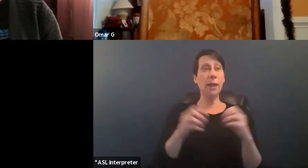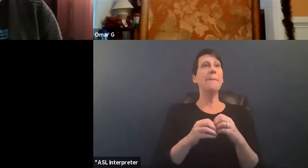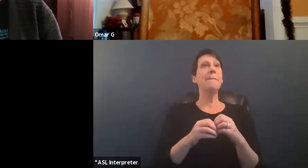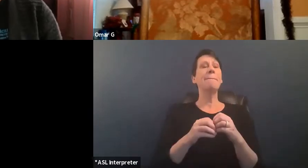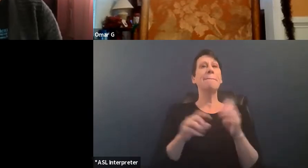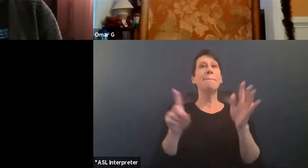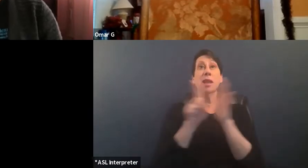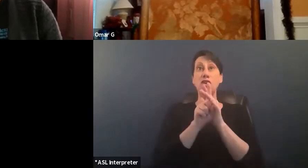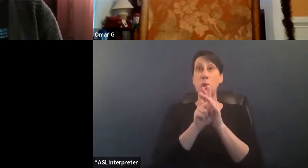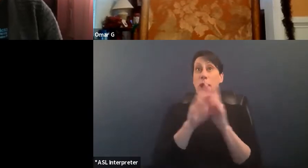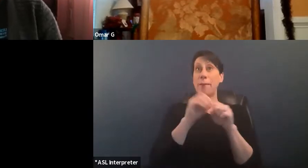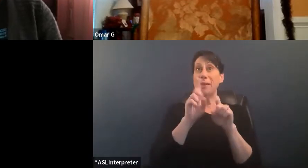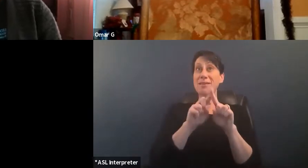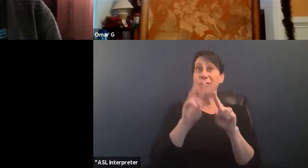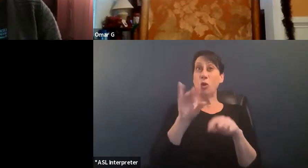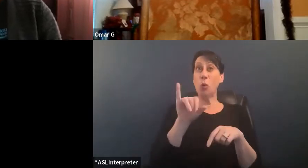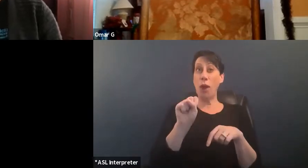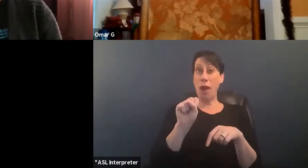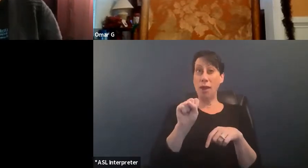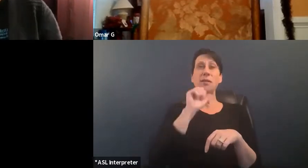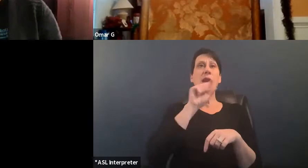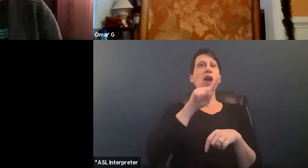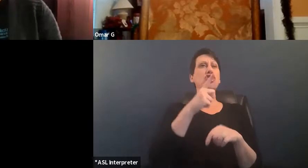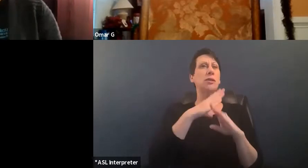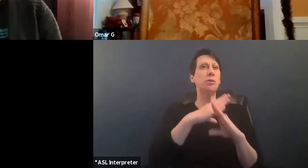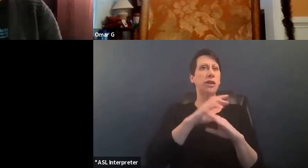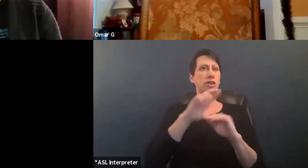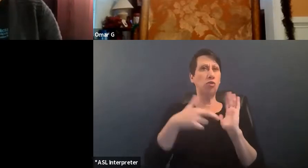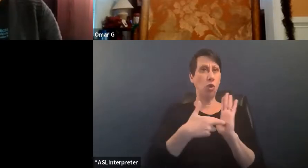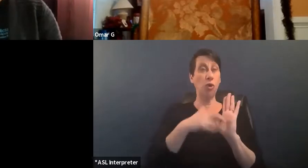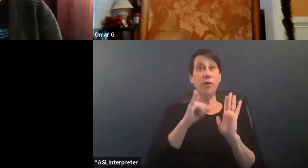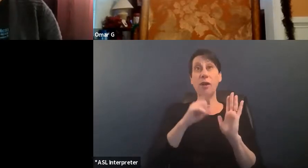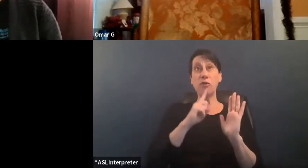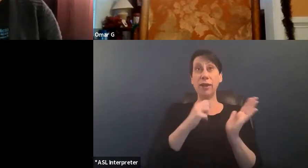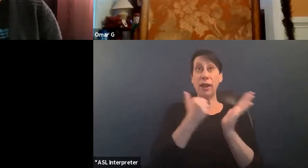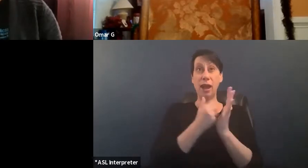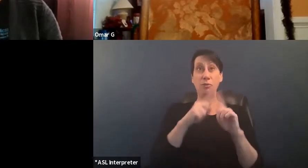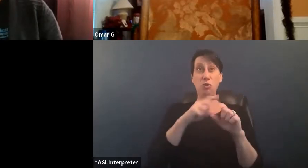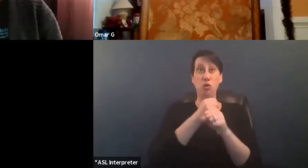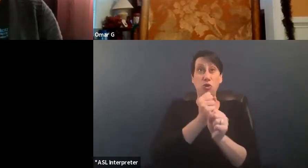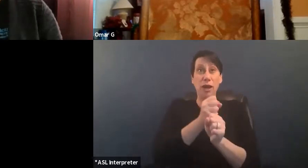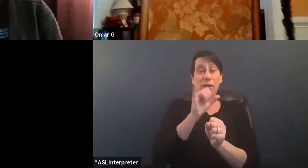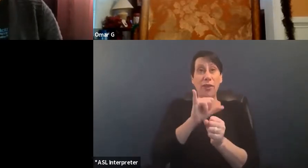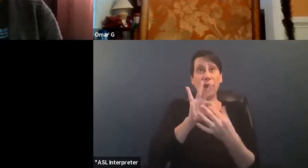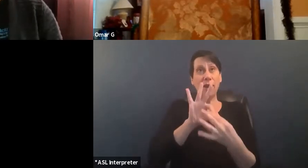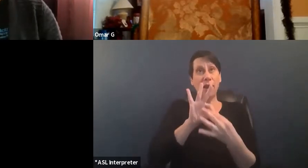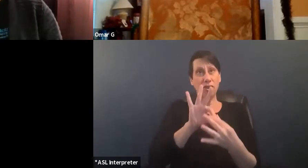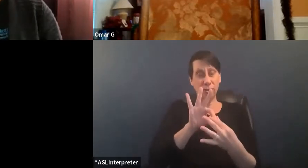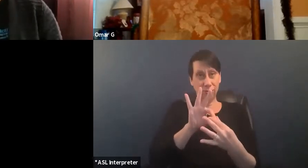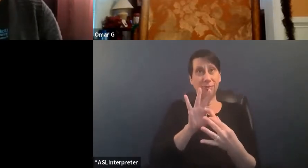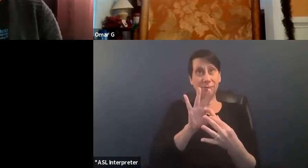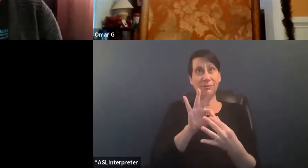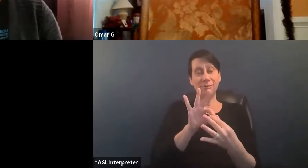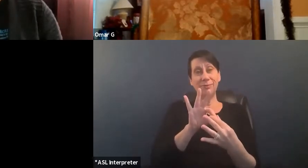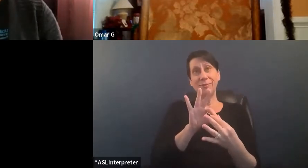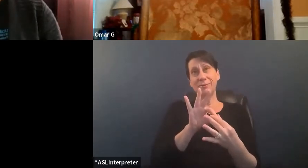different ways other than just a prevention role that really helped to create that connection and relationship with people.